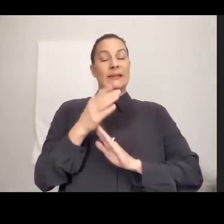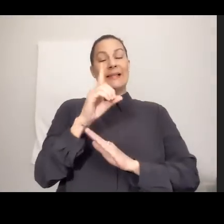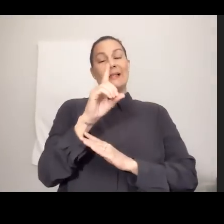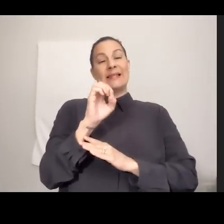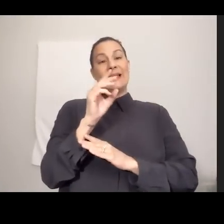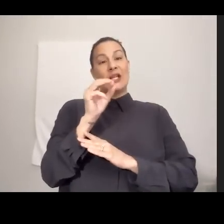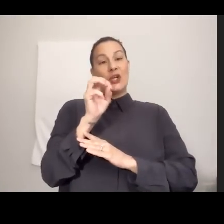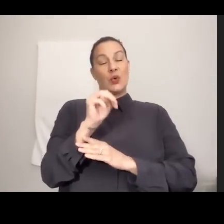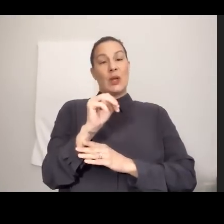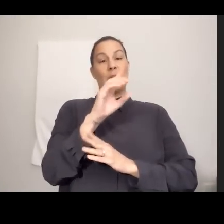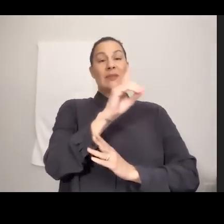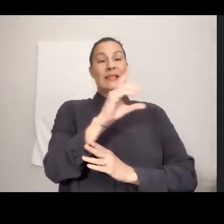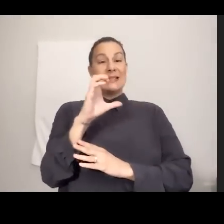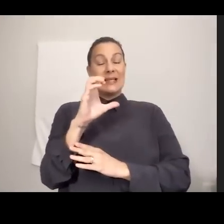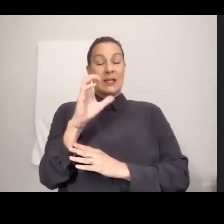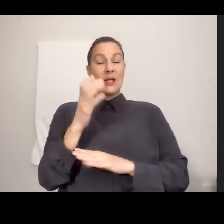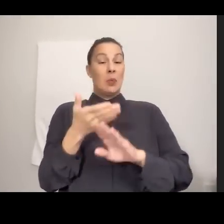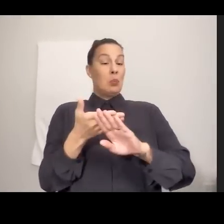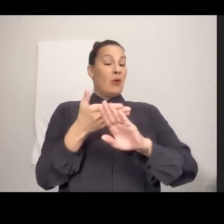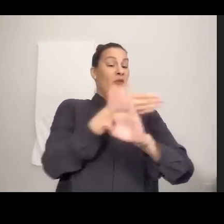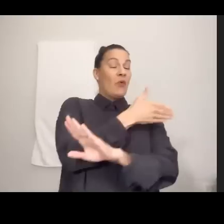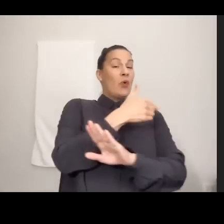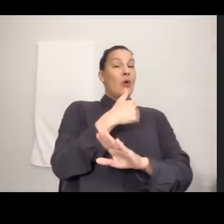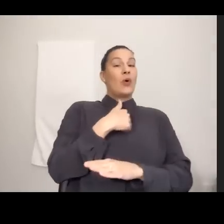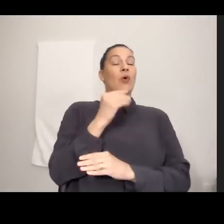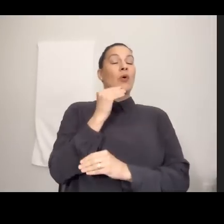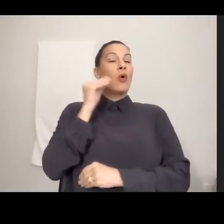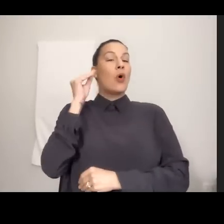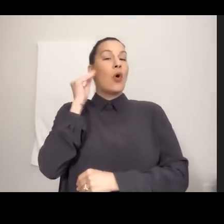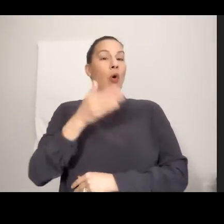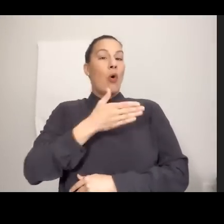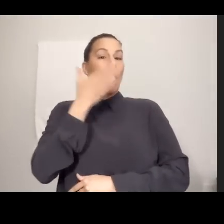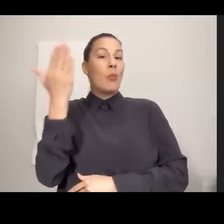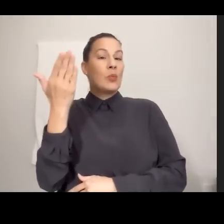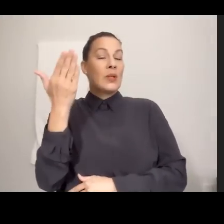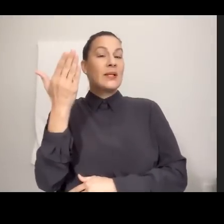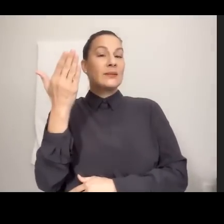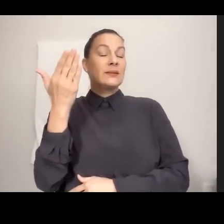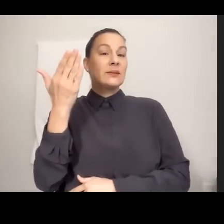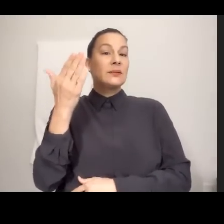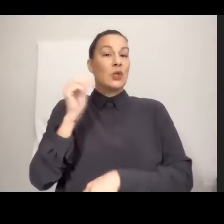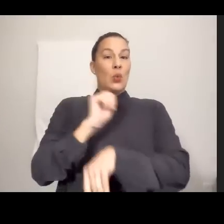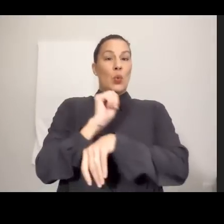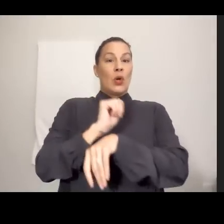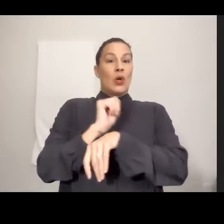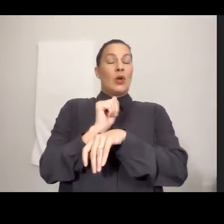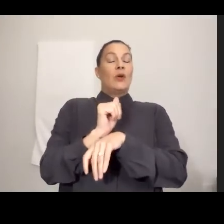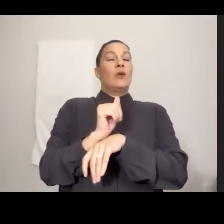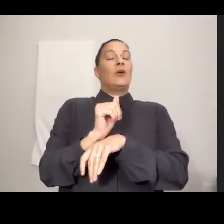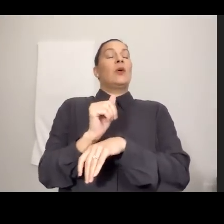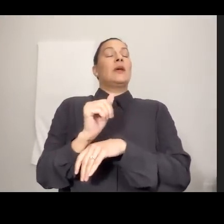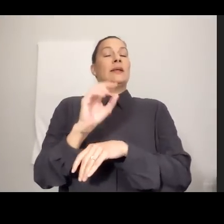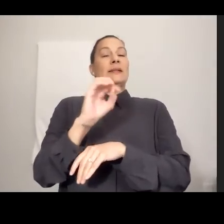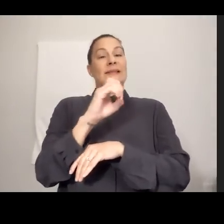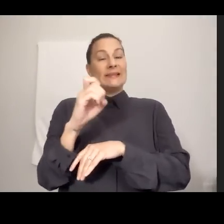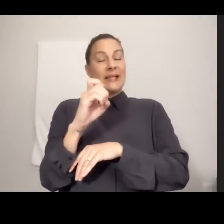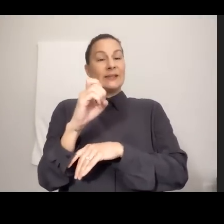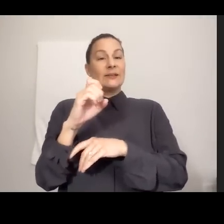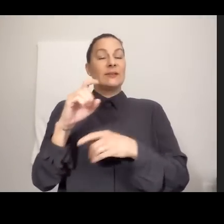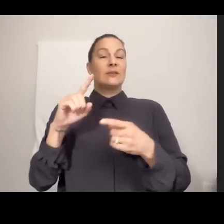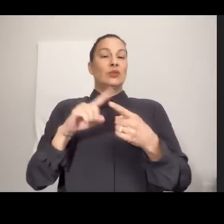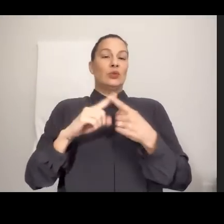was a homeless teen trading sex to survive in New York City. So over the past few years, the Decrim movement has